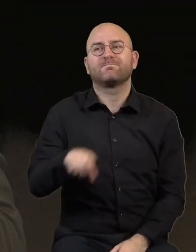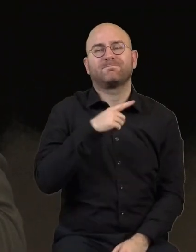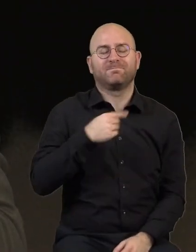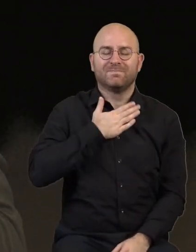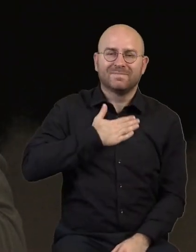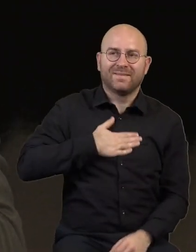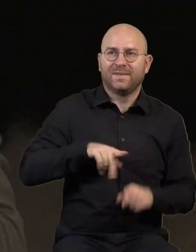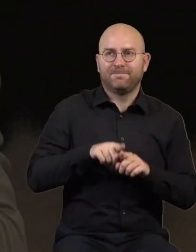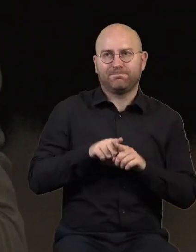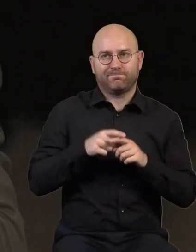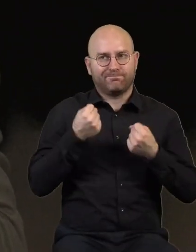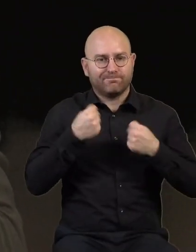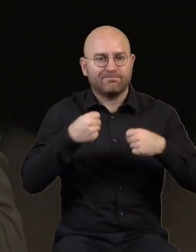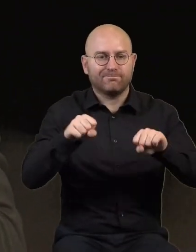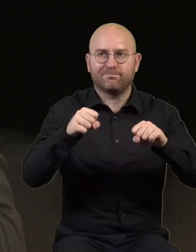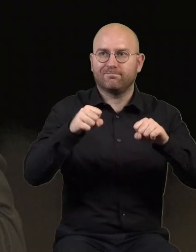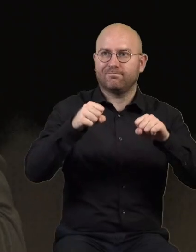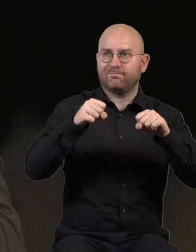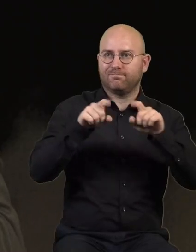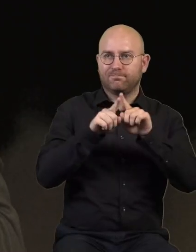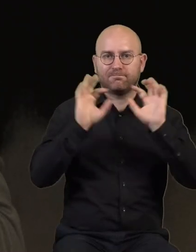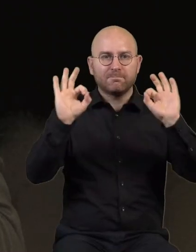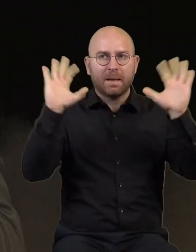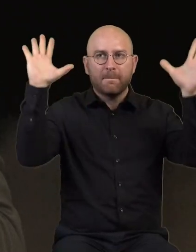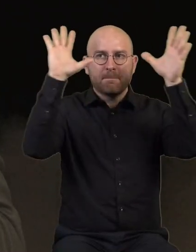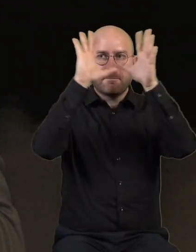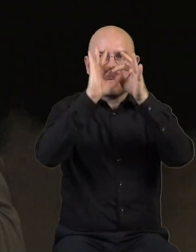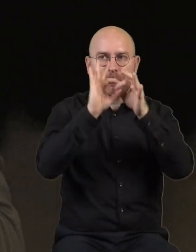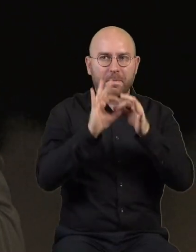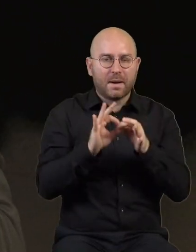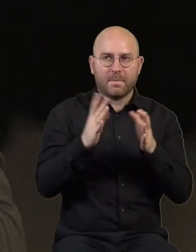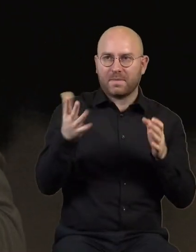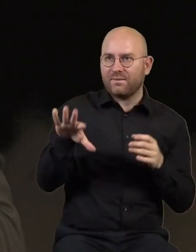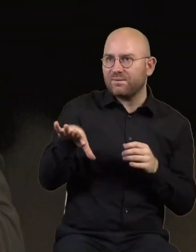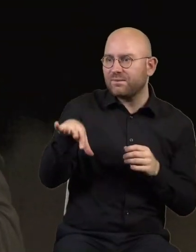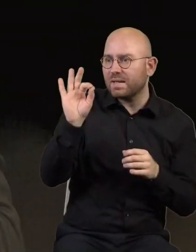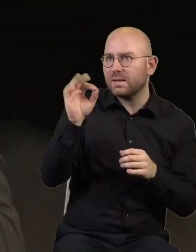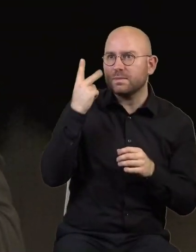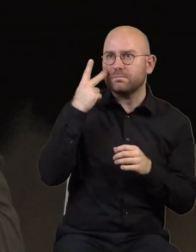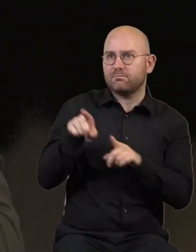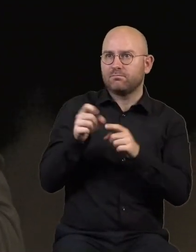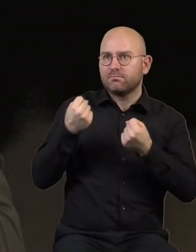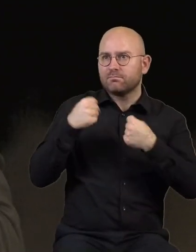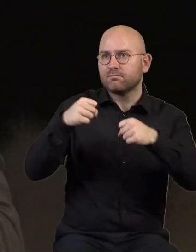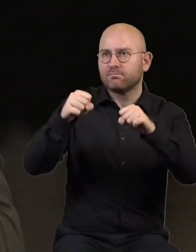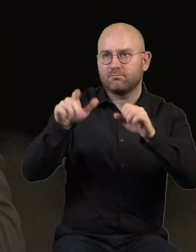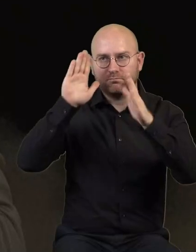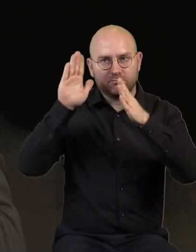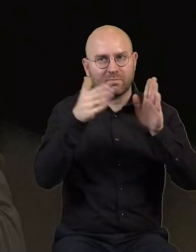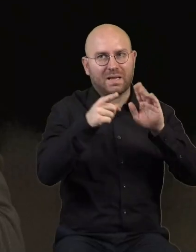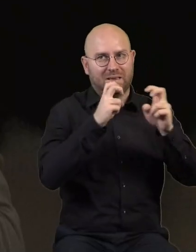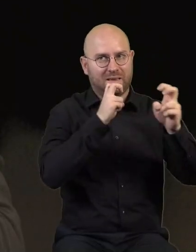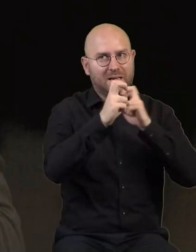a robust planning process in transport, that it covers everything, irrespective of the funding source, because this